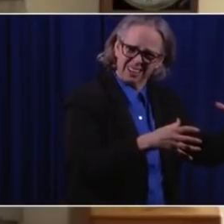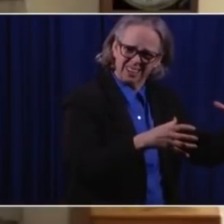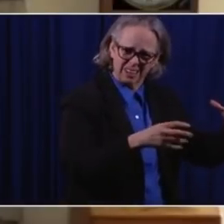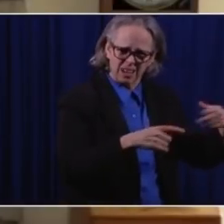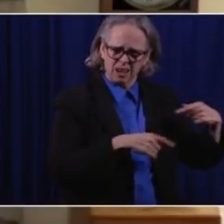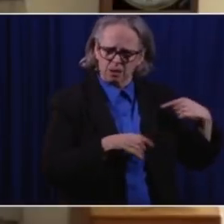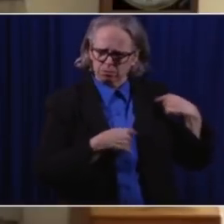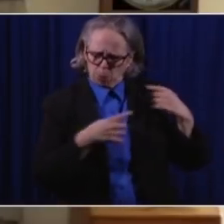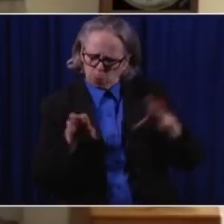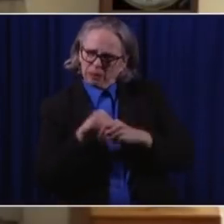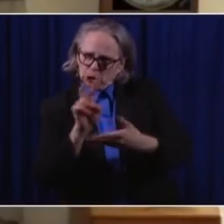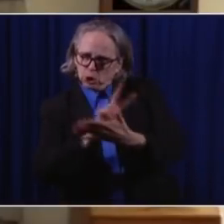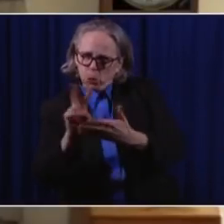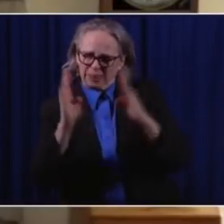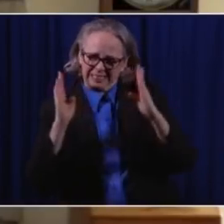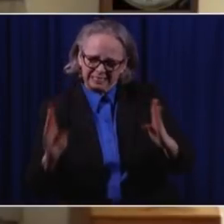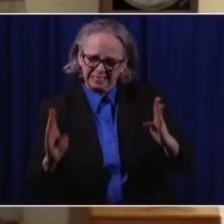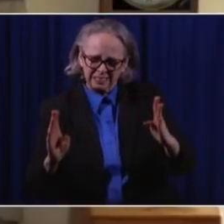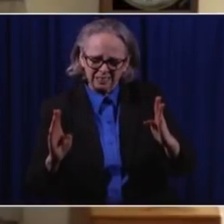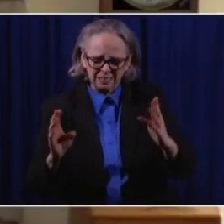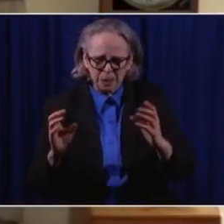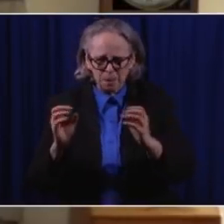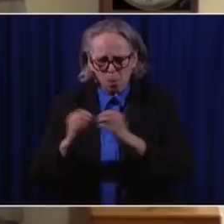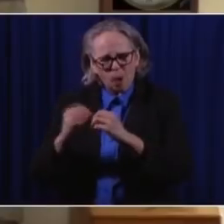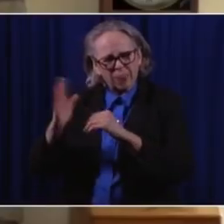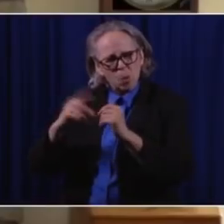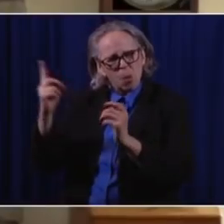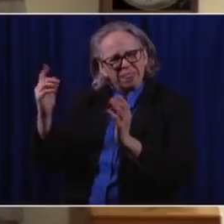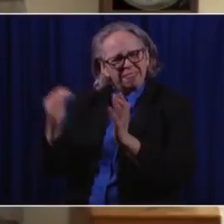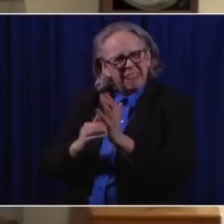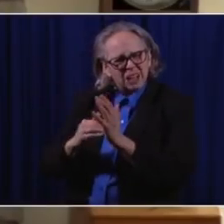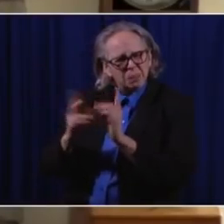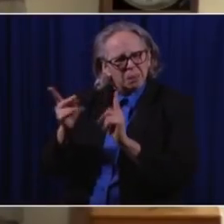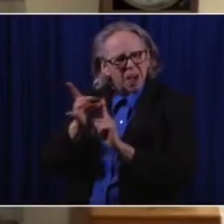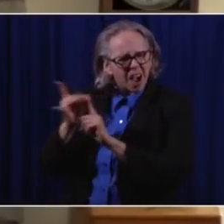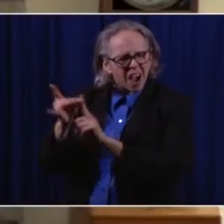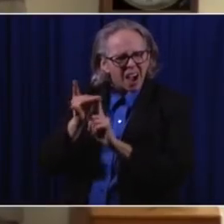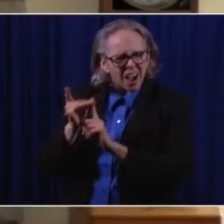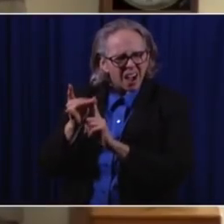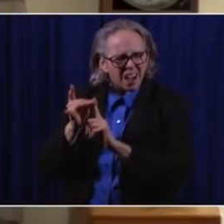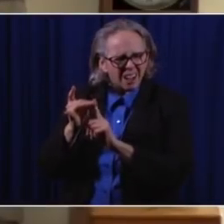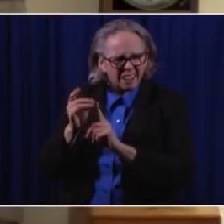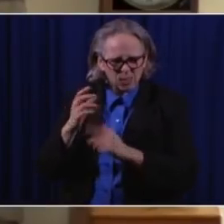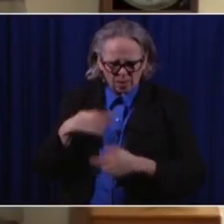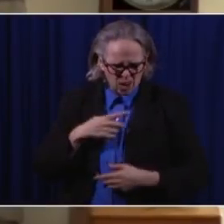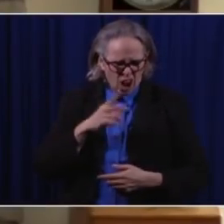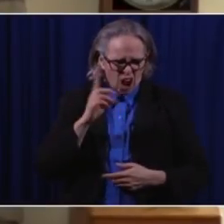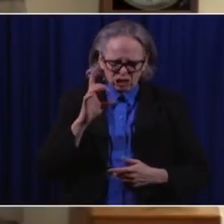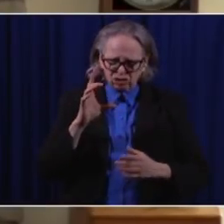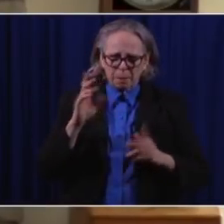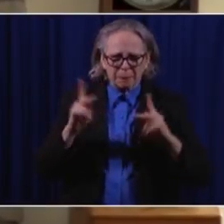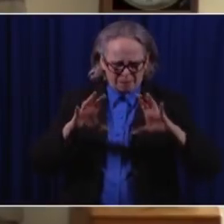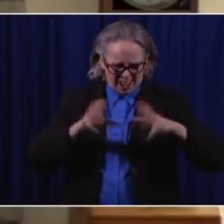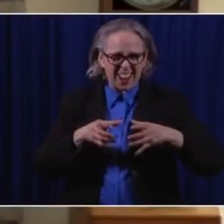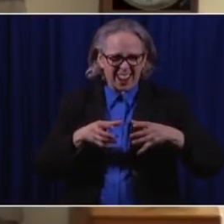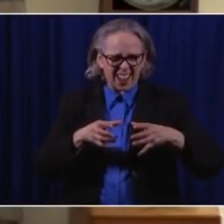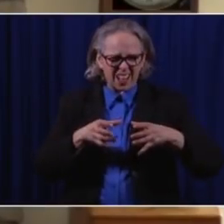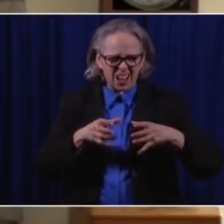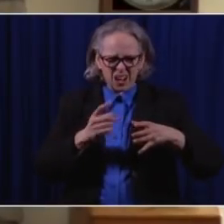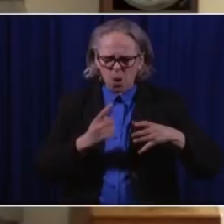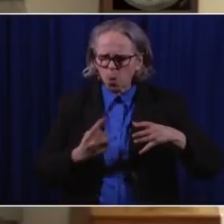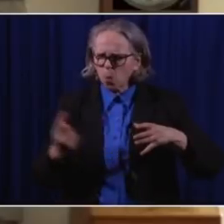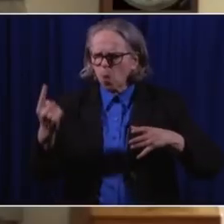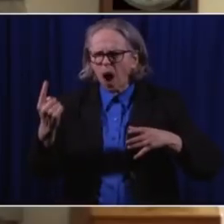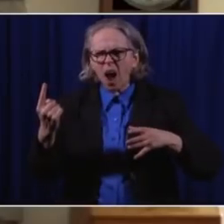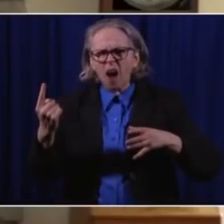out of every 100 persons in that county has tested positive. In the last 2 weeks, 1 out of